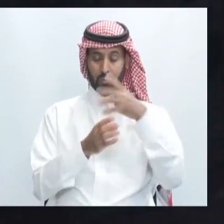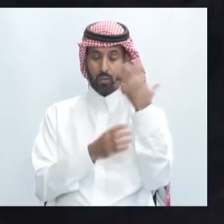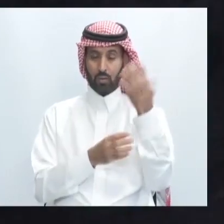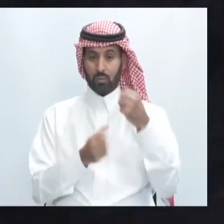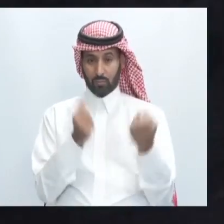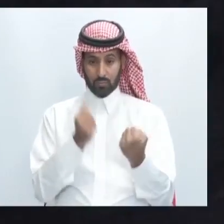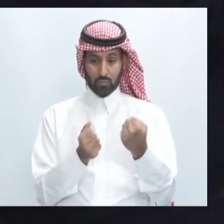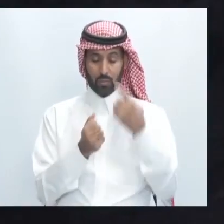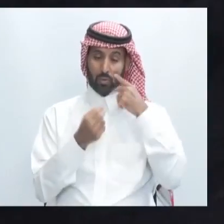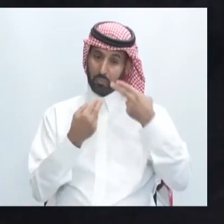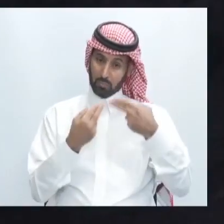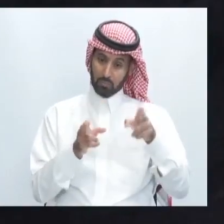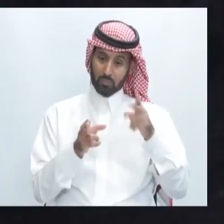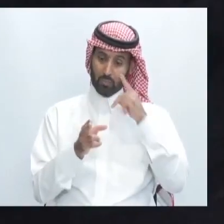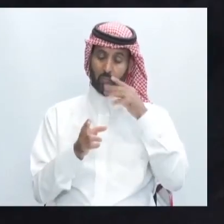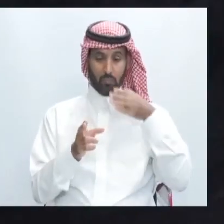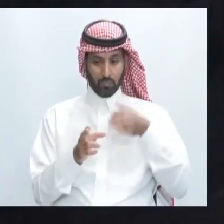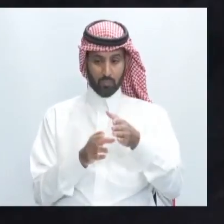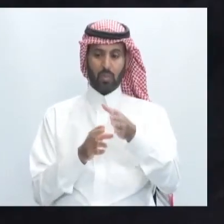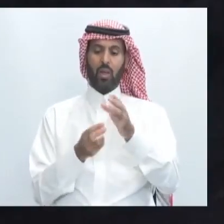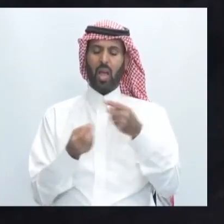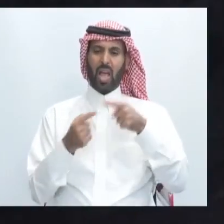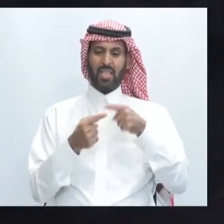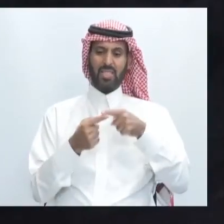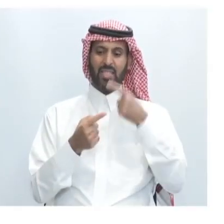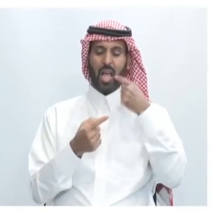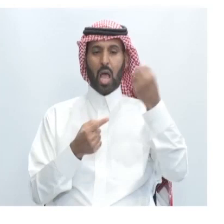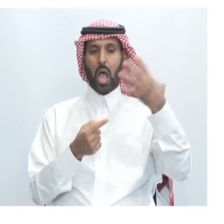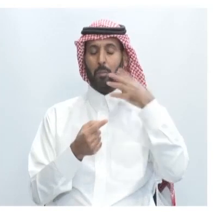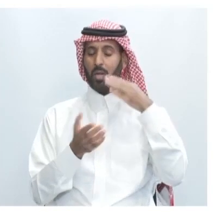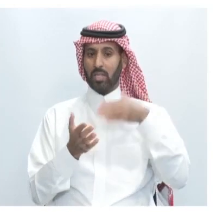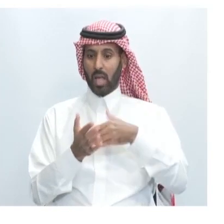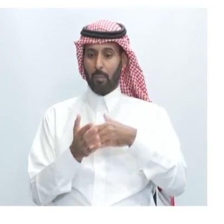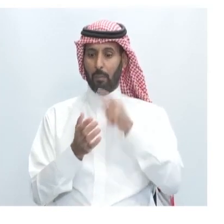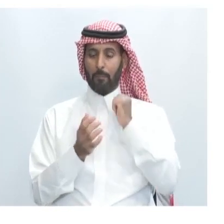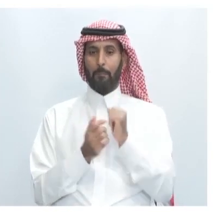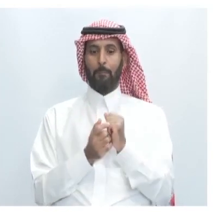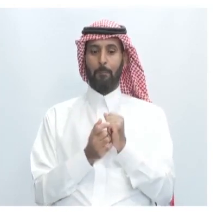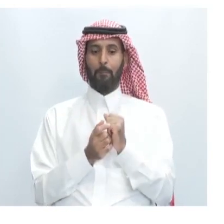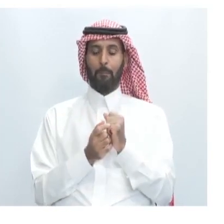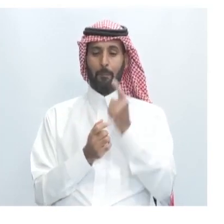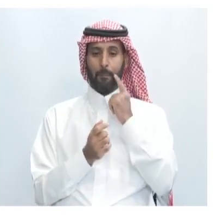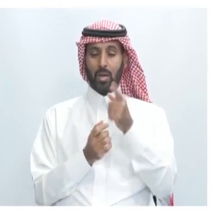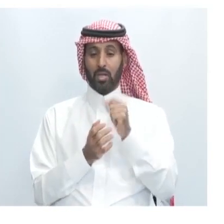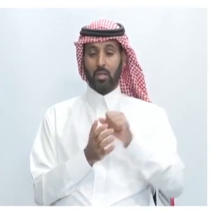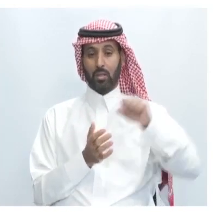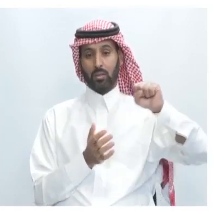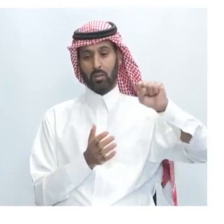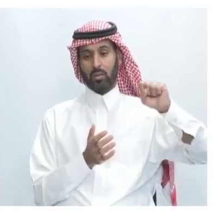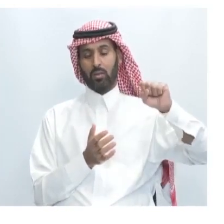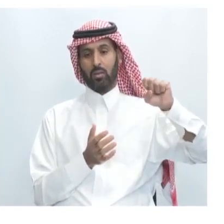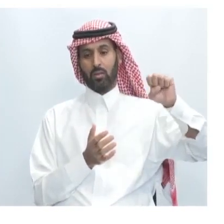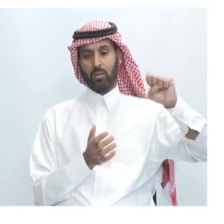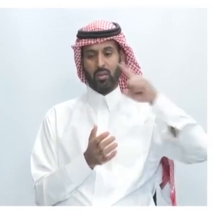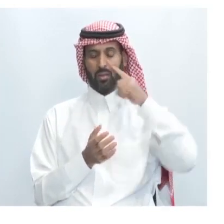means go. Unlike the red color means stop. At one point in the US classroom, blackboards